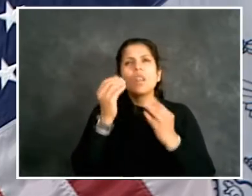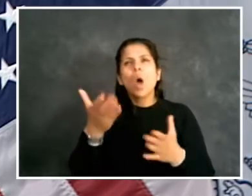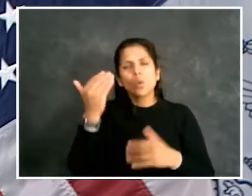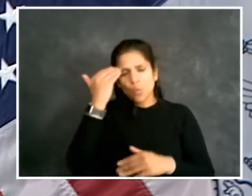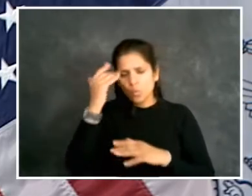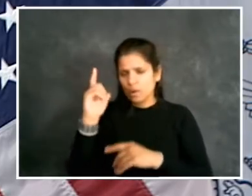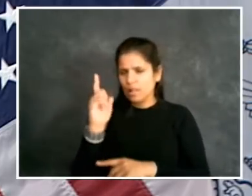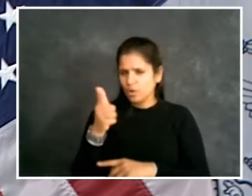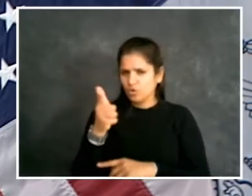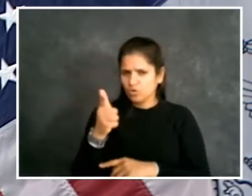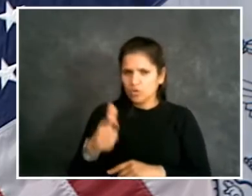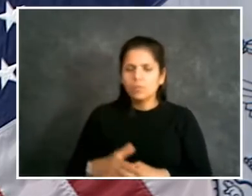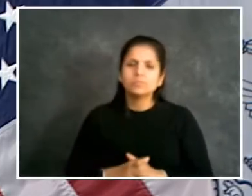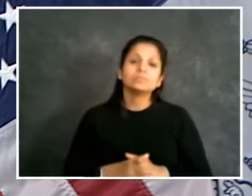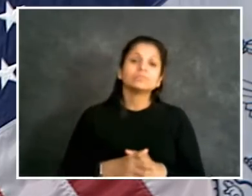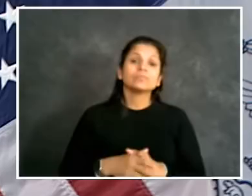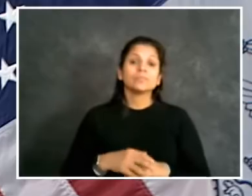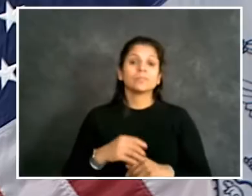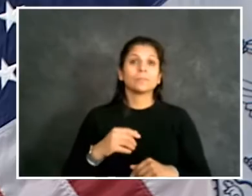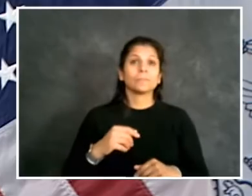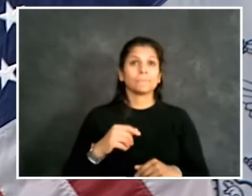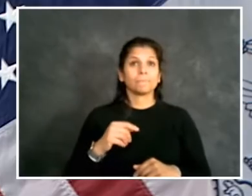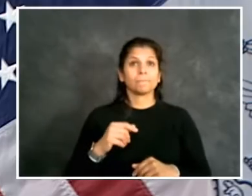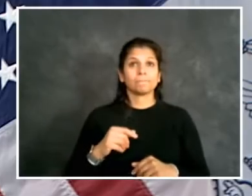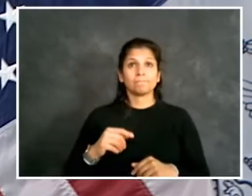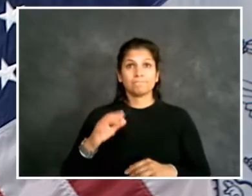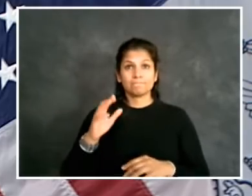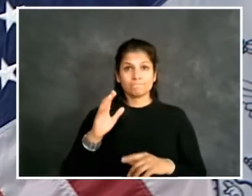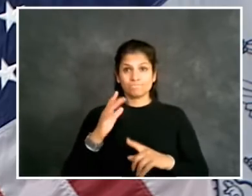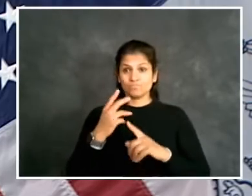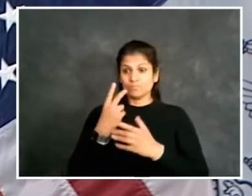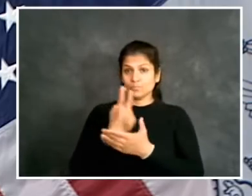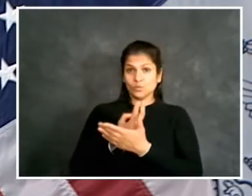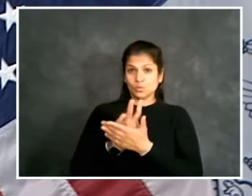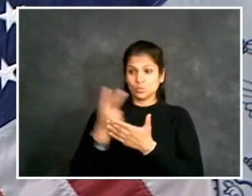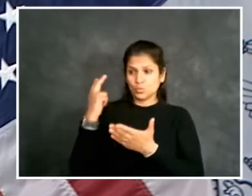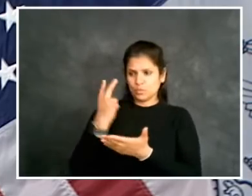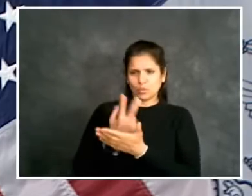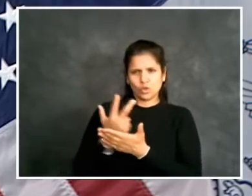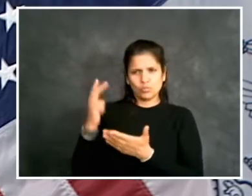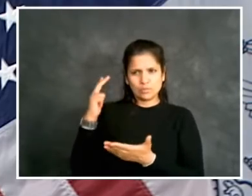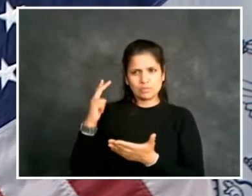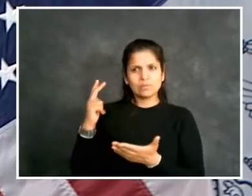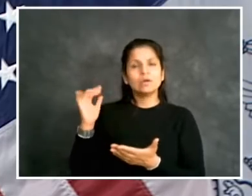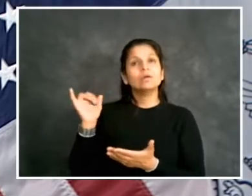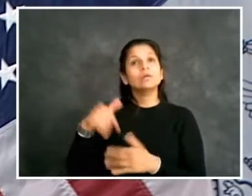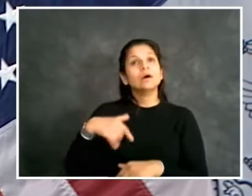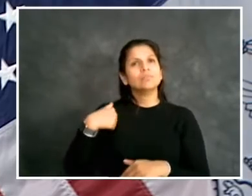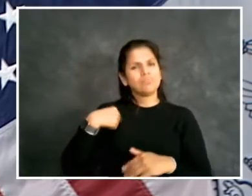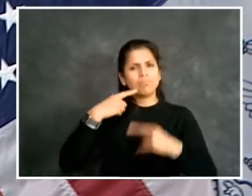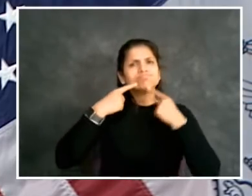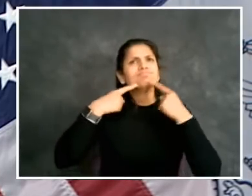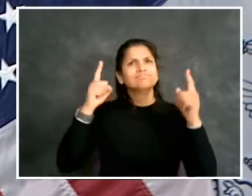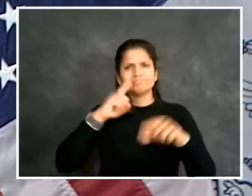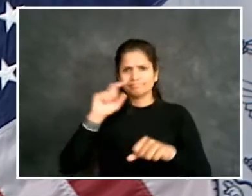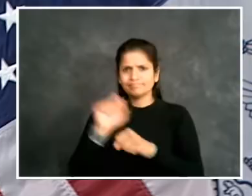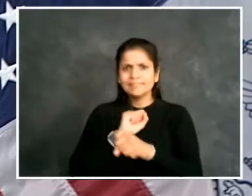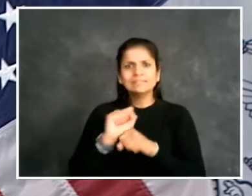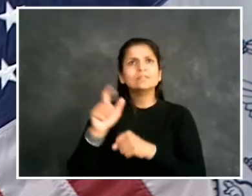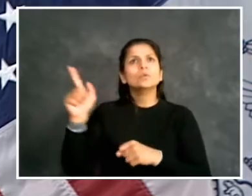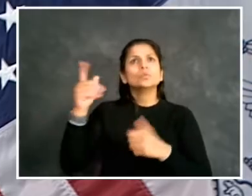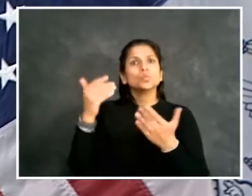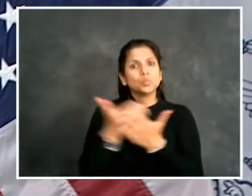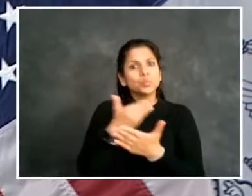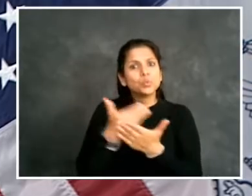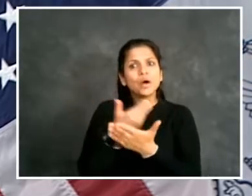said the evidence was now in that it was important for everyone to use a face covering, what I want to be really clear is we said that